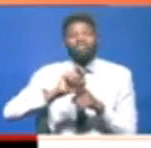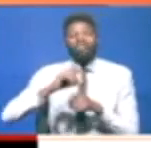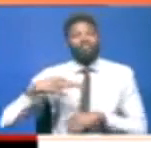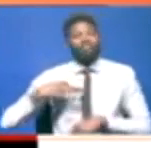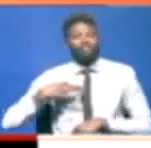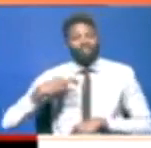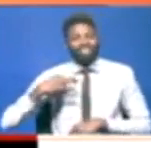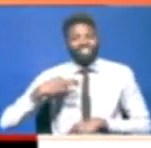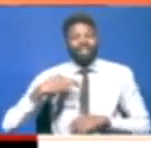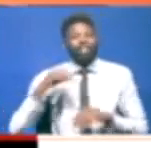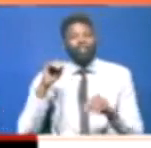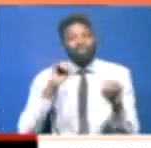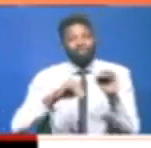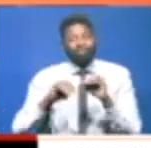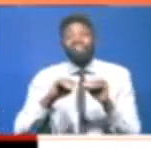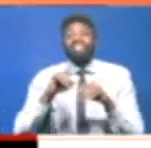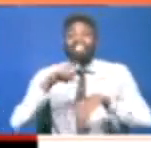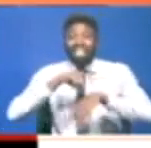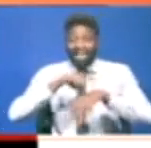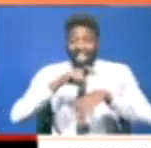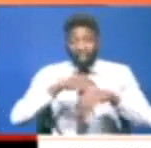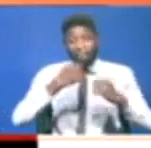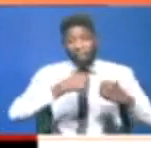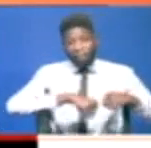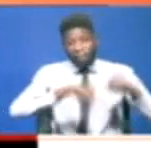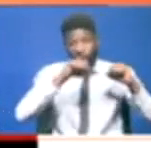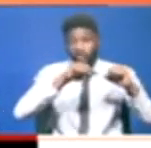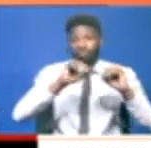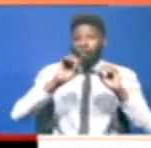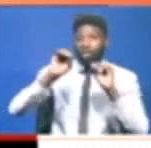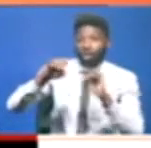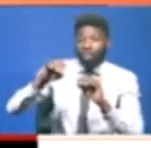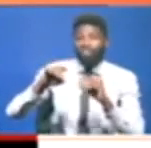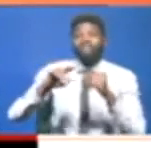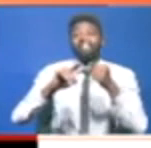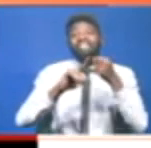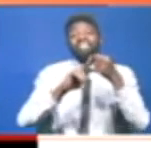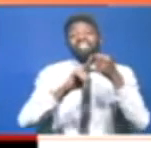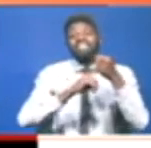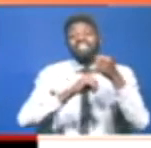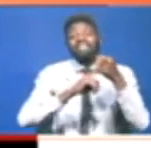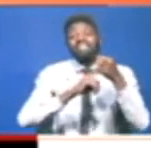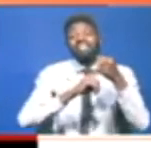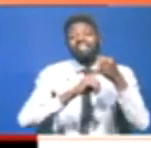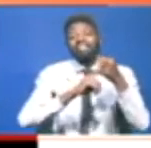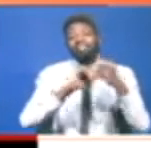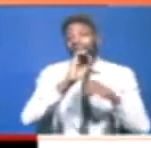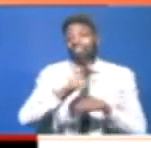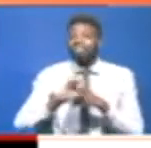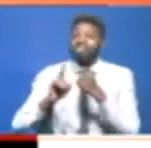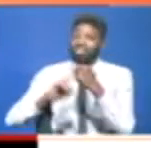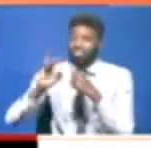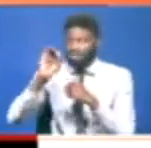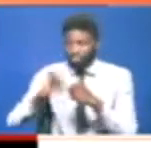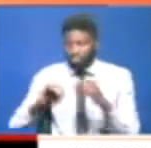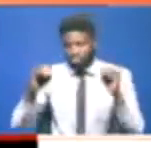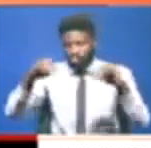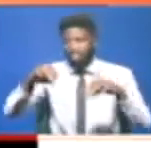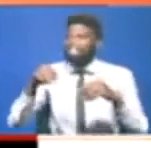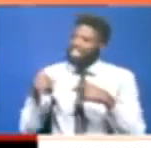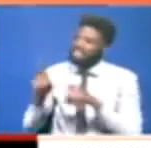is submitting 6%, and yourself 6%, you have an opportunity to even contribute